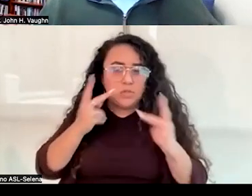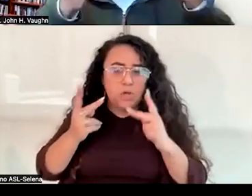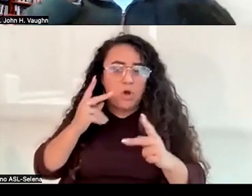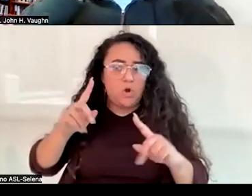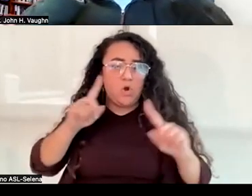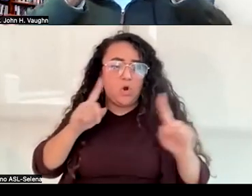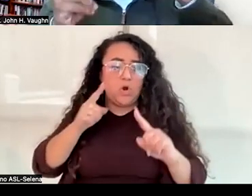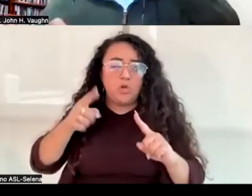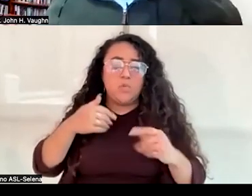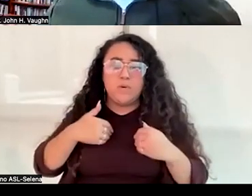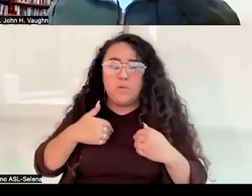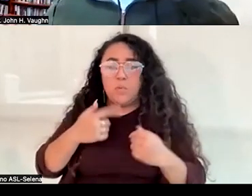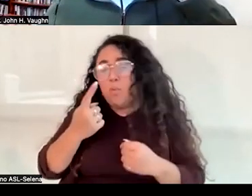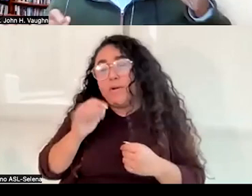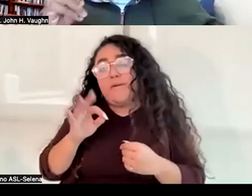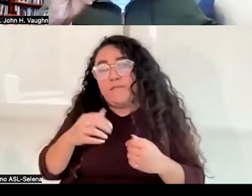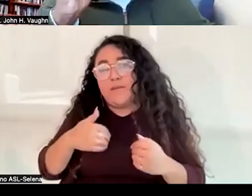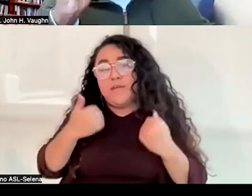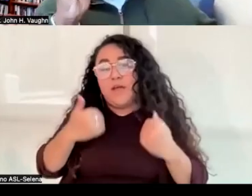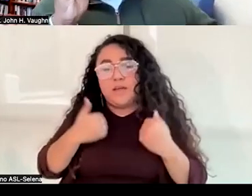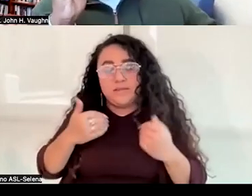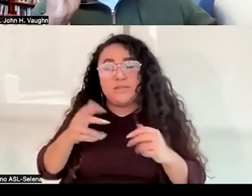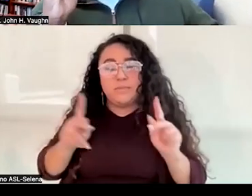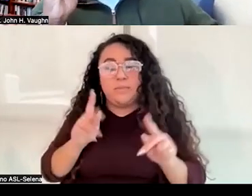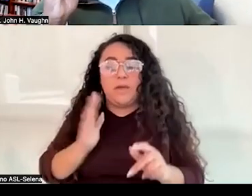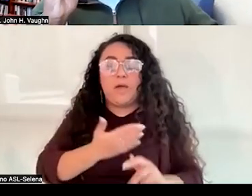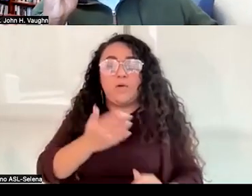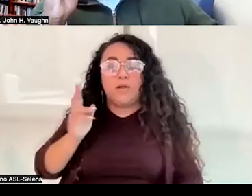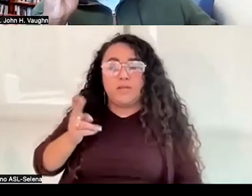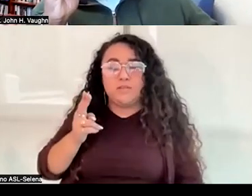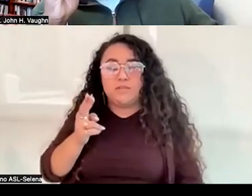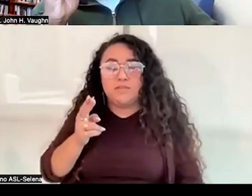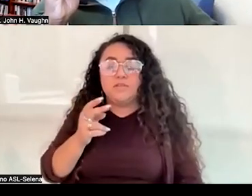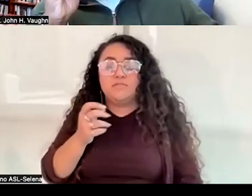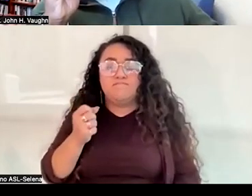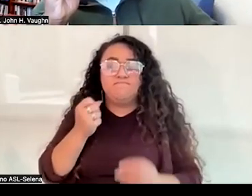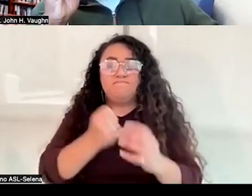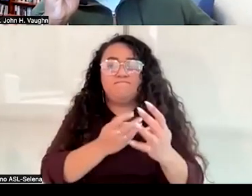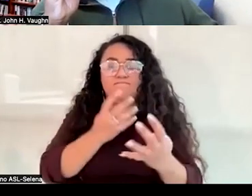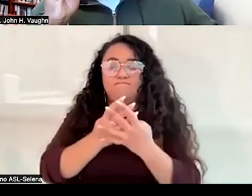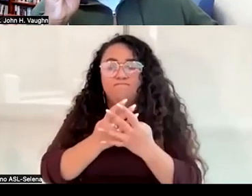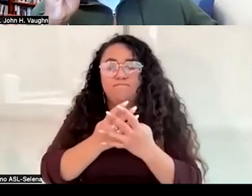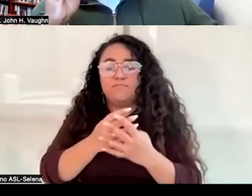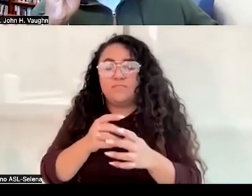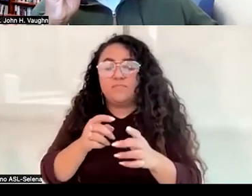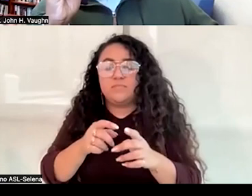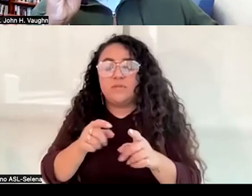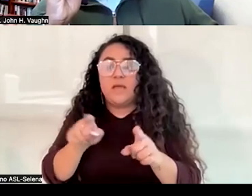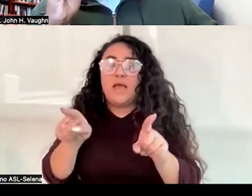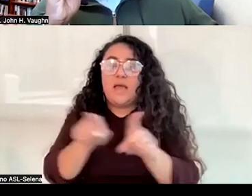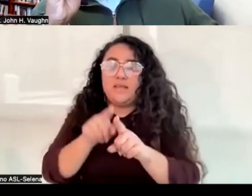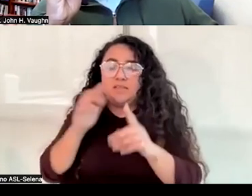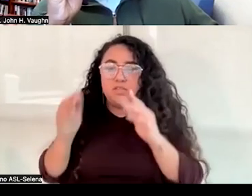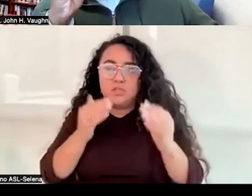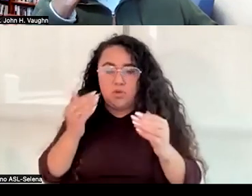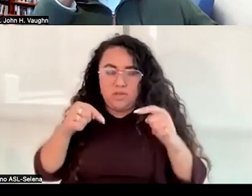the youngest people in our history to be sentenced as an adult in this country, as a juvenile. So when